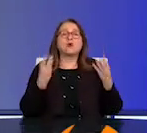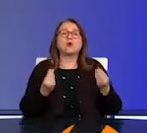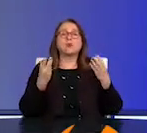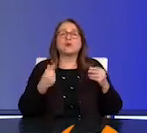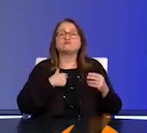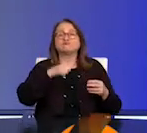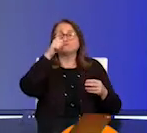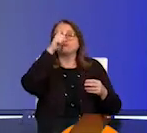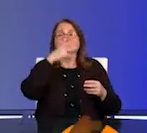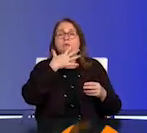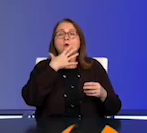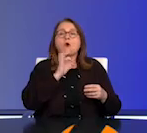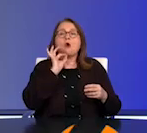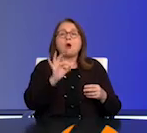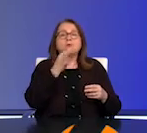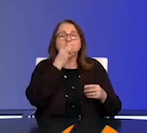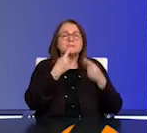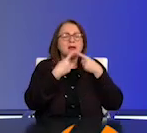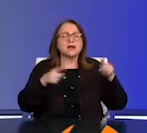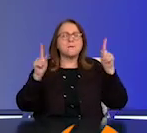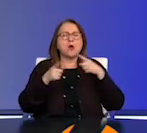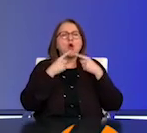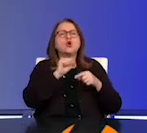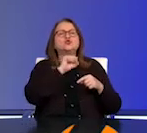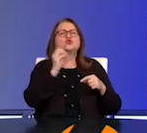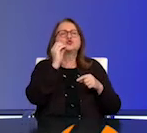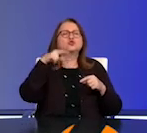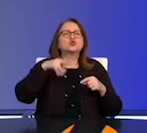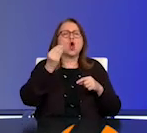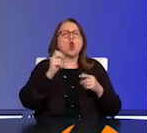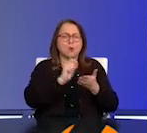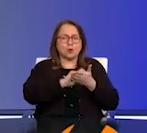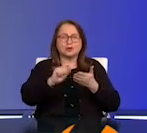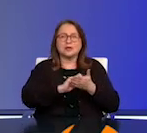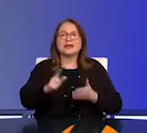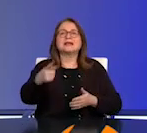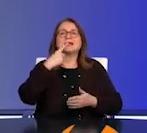in Dionysius Solomos' rousing exhortation, Hieri o